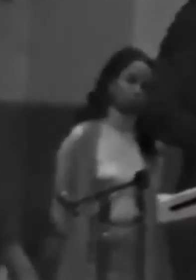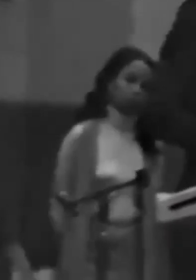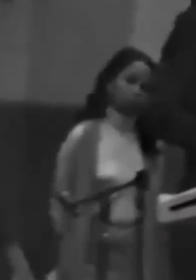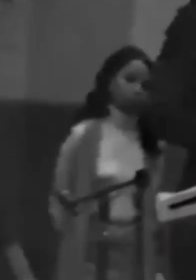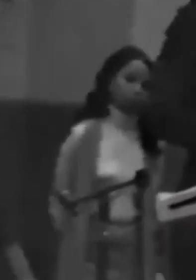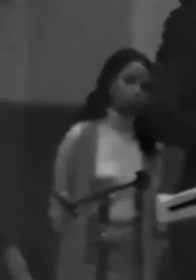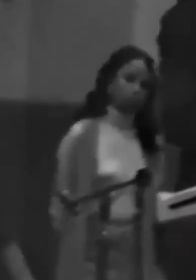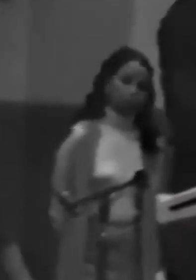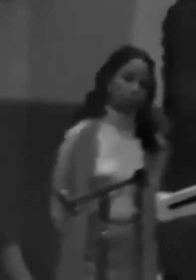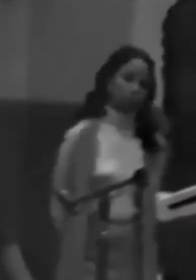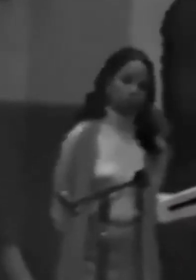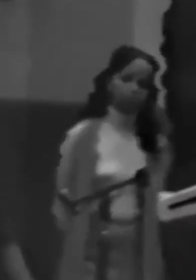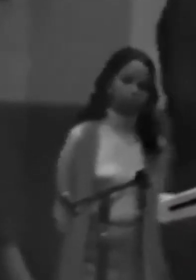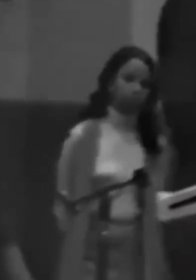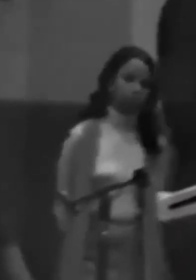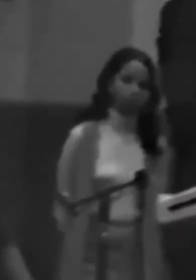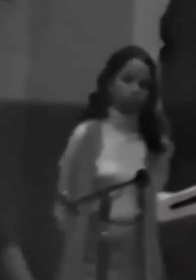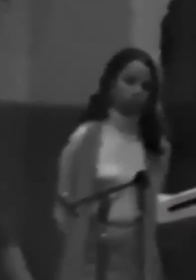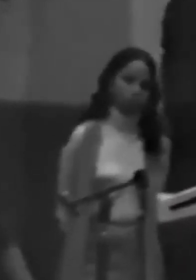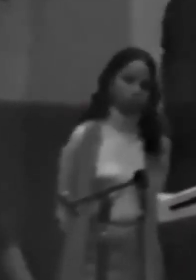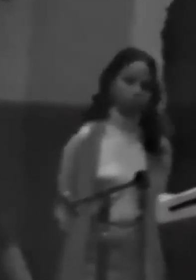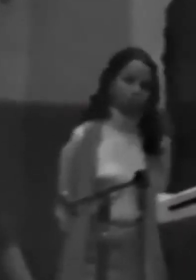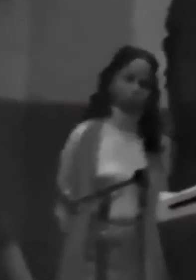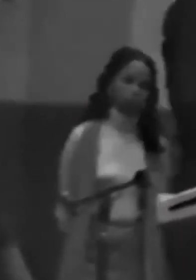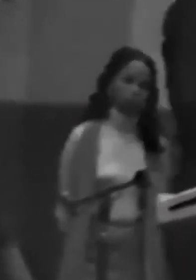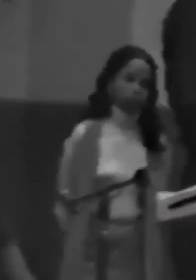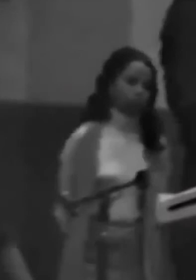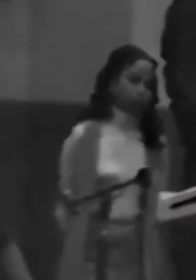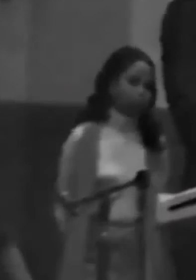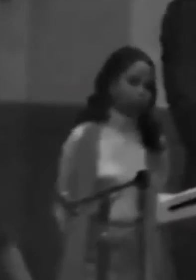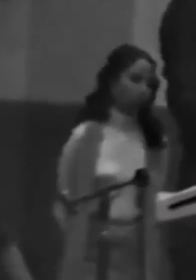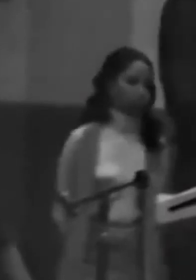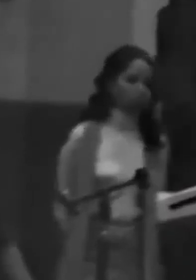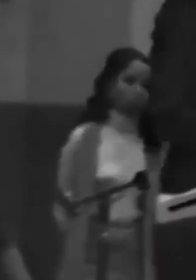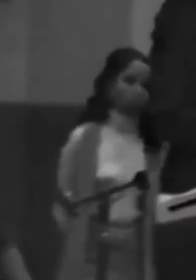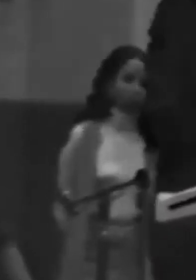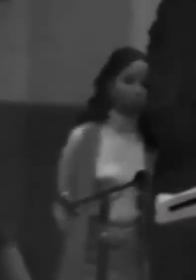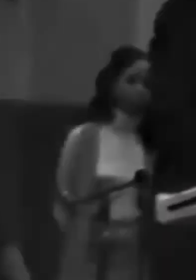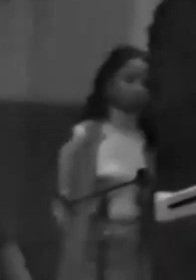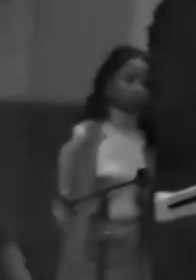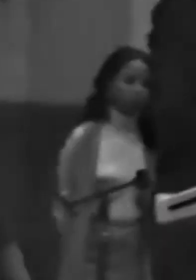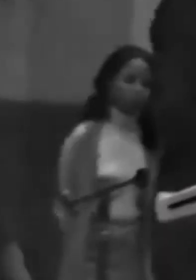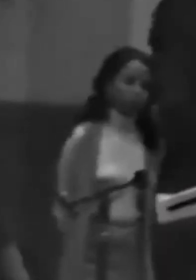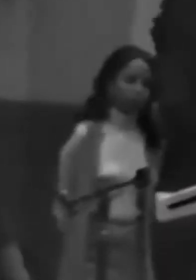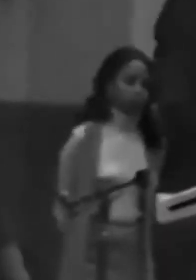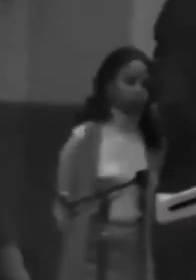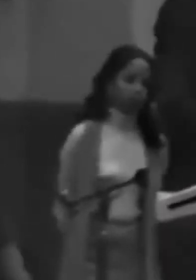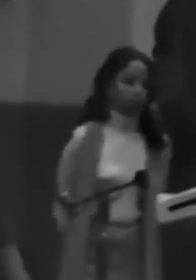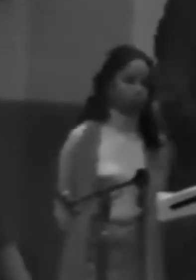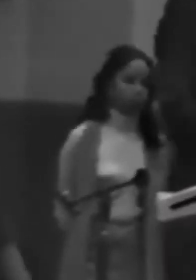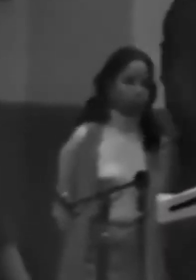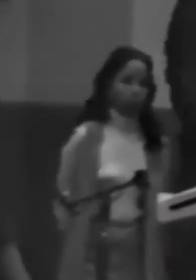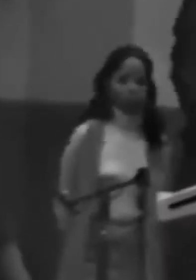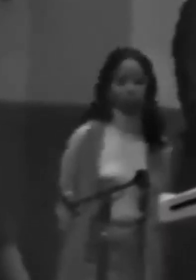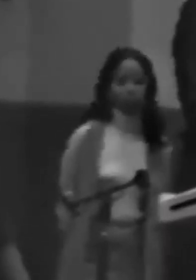want to work. Okay, 24% are age or old age recipients. 8% are permanently